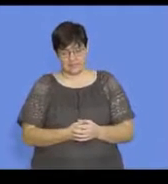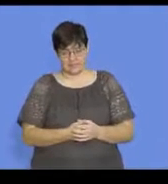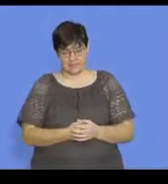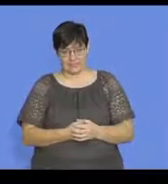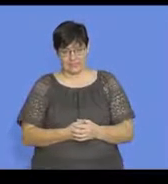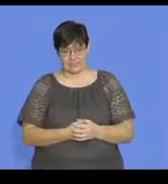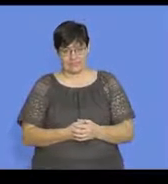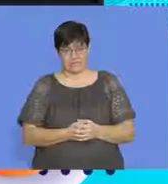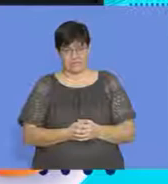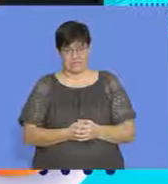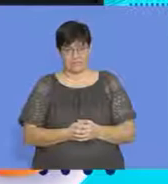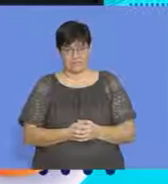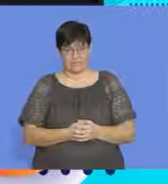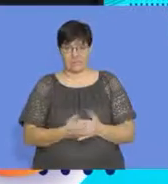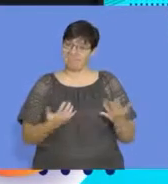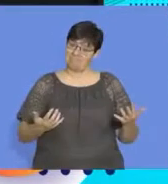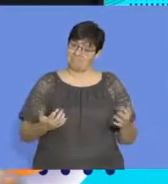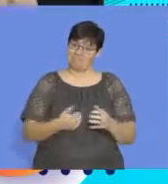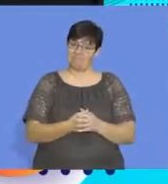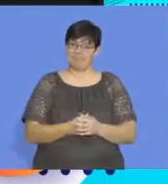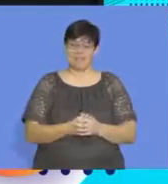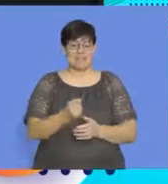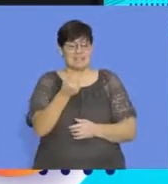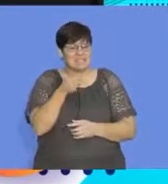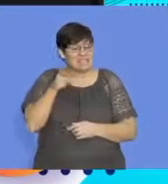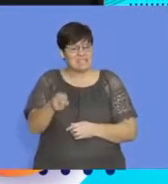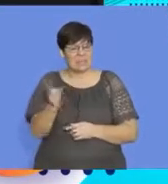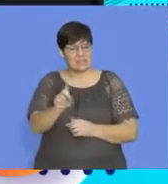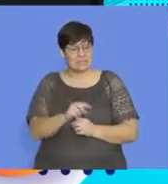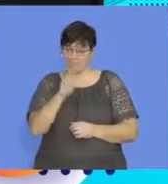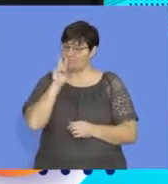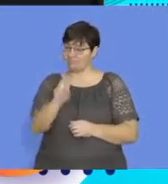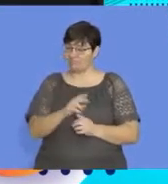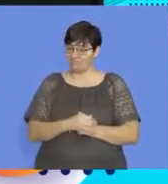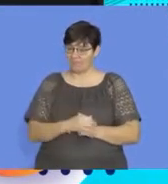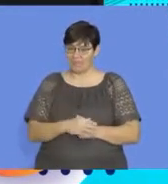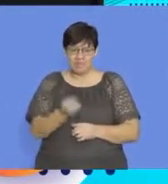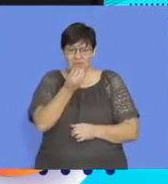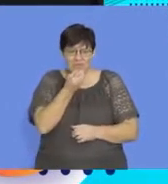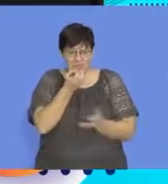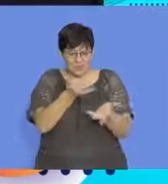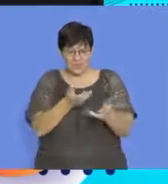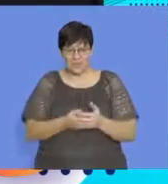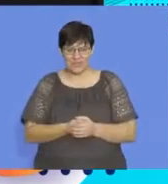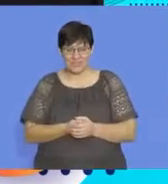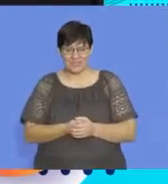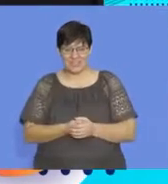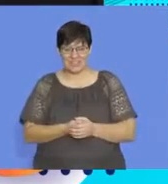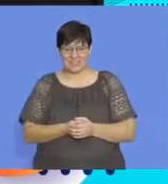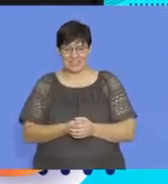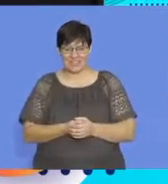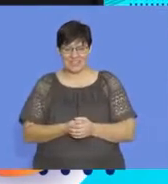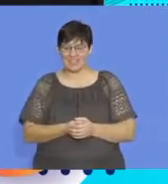Right, so guys, what are seeds? Have a look. They're food. Food. Let's go back